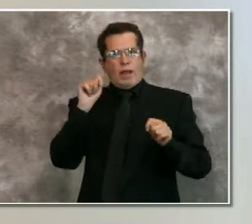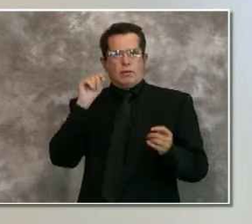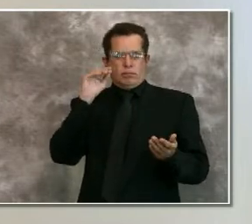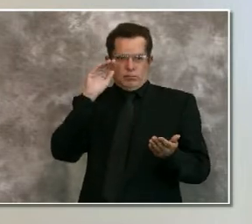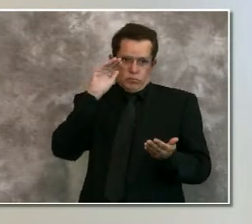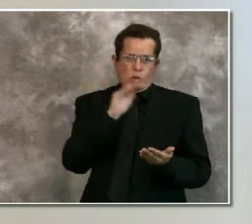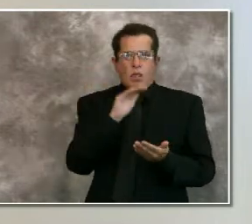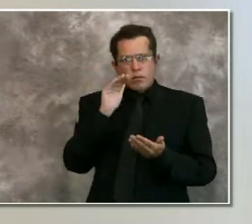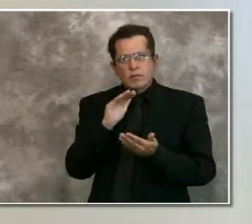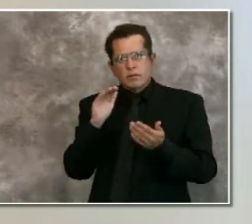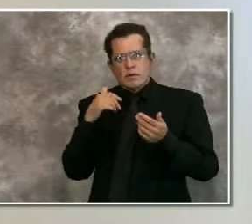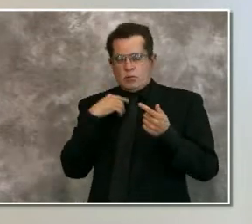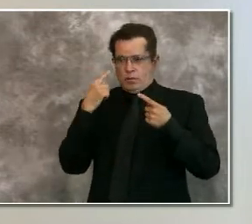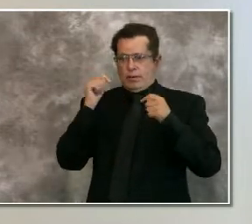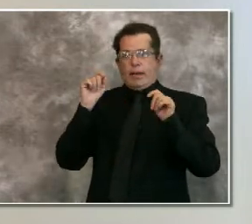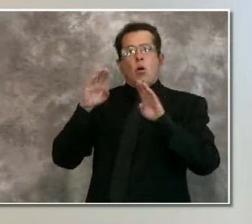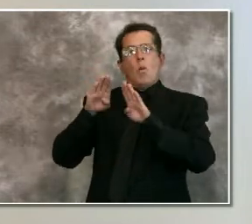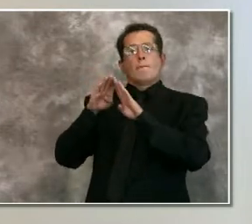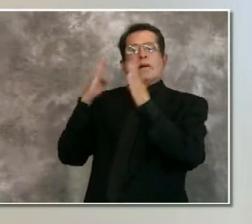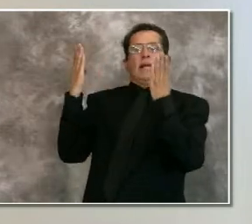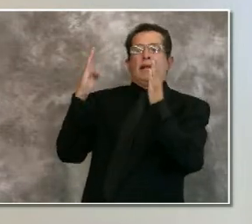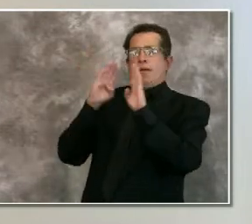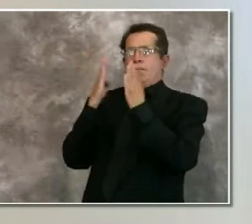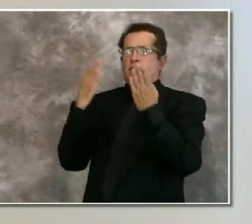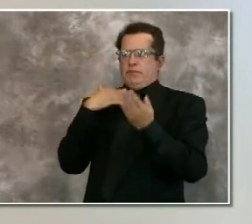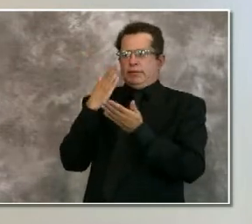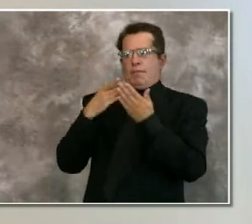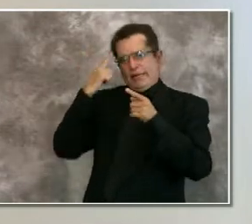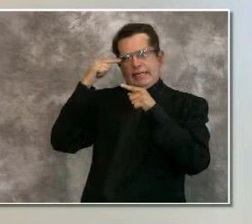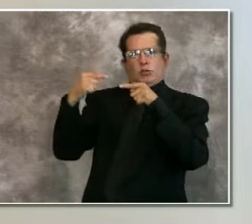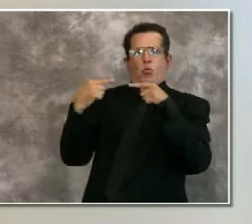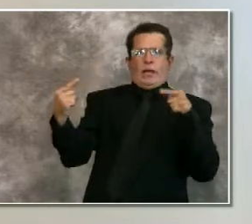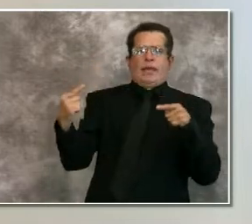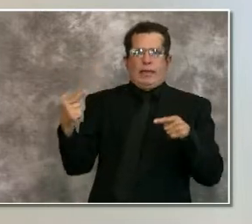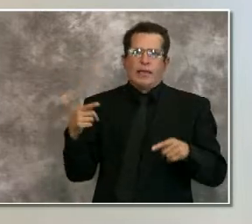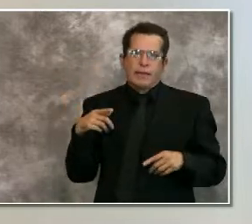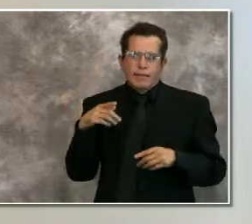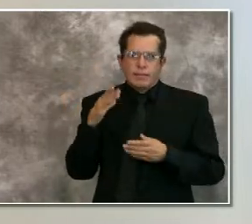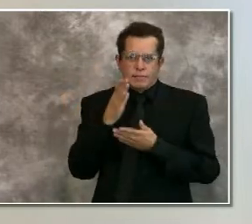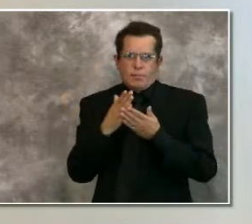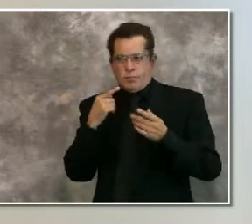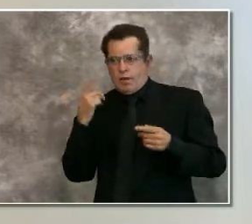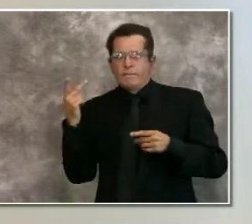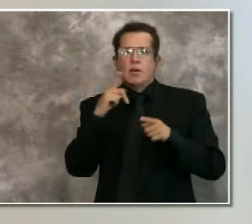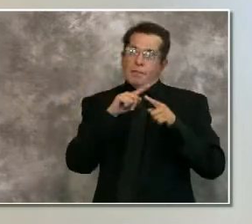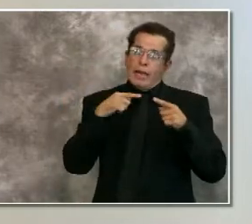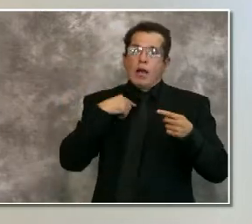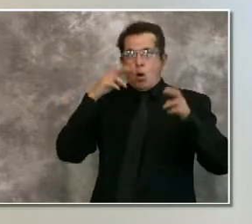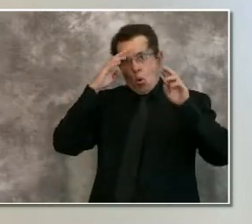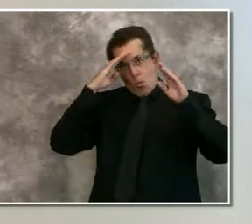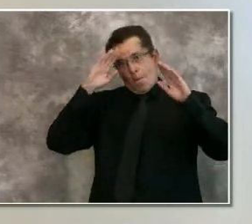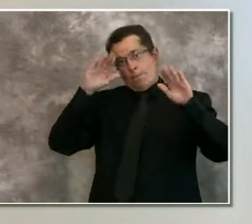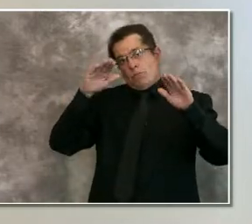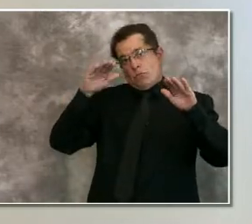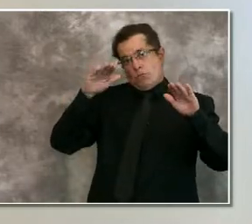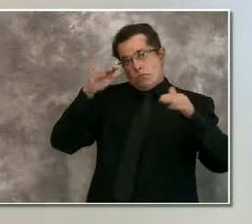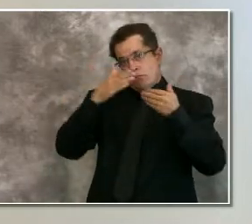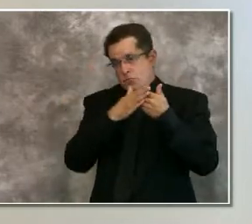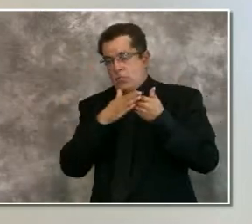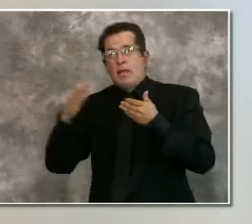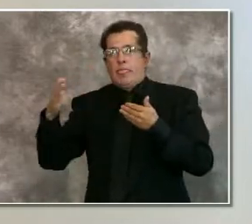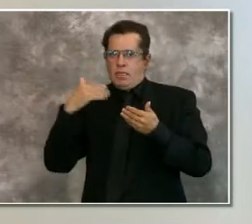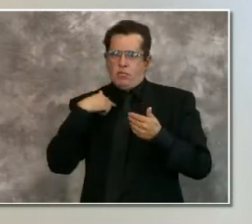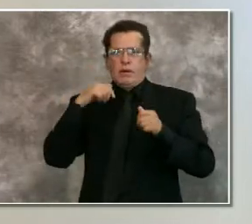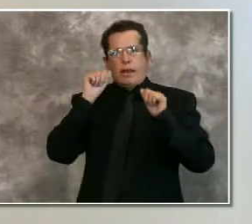we began to reopen, I think that there was a disconnect there. Having said all of that, my hope is that we